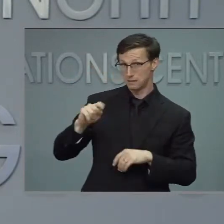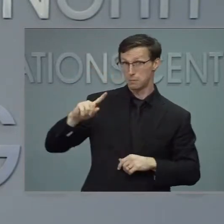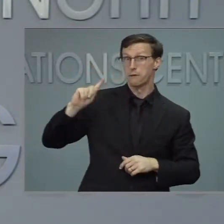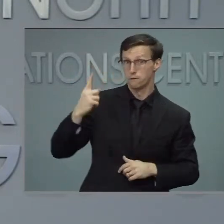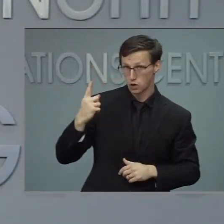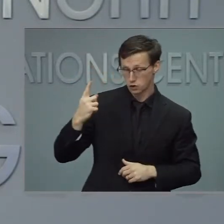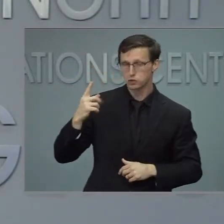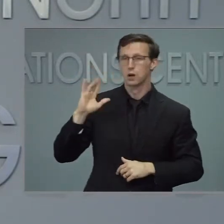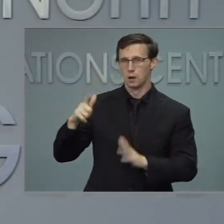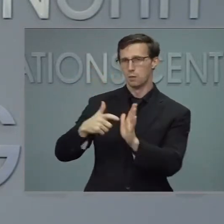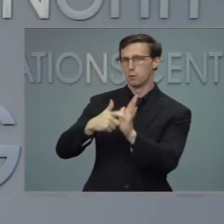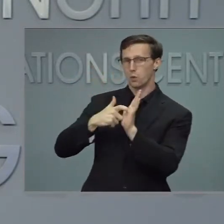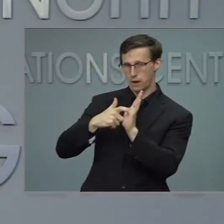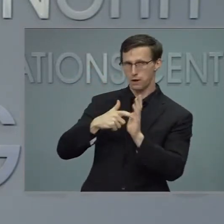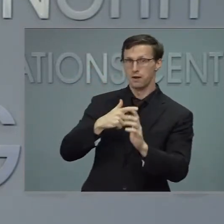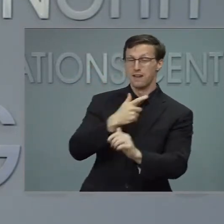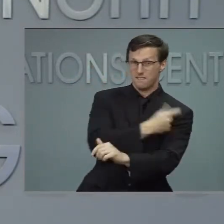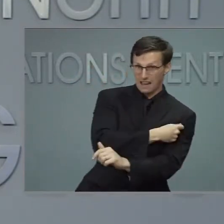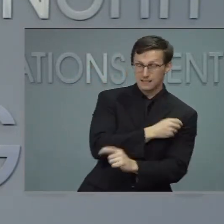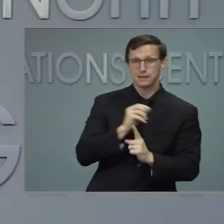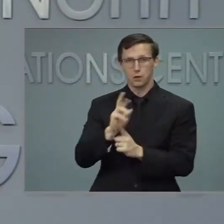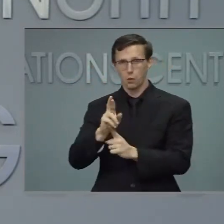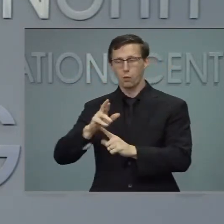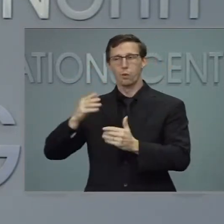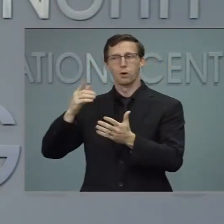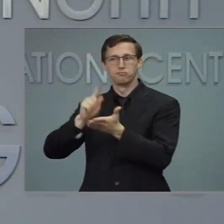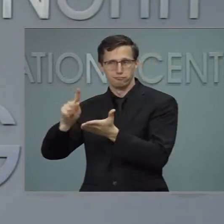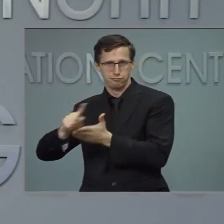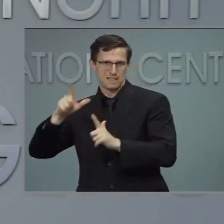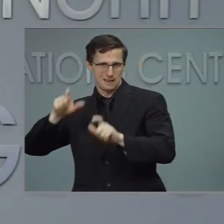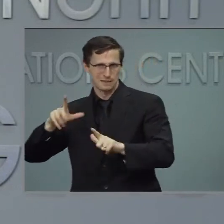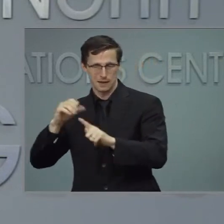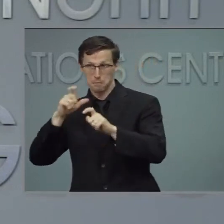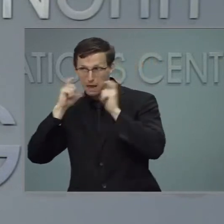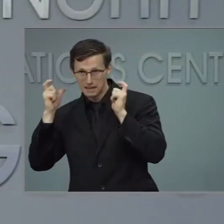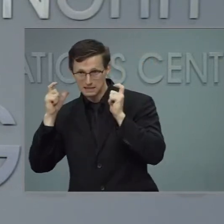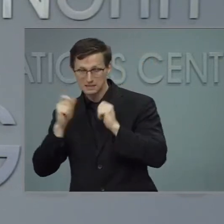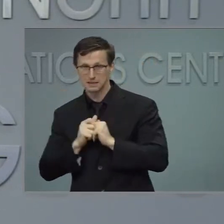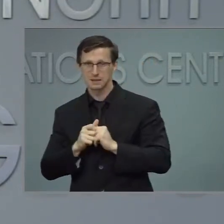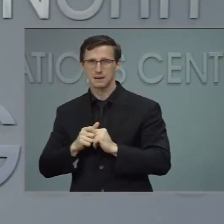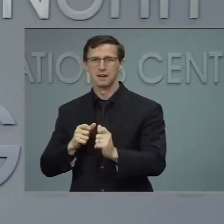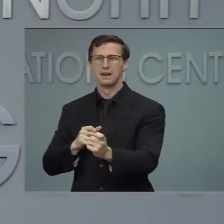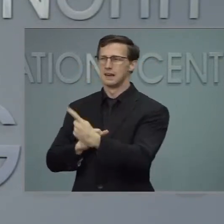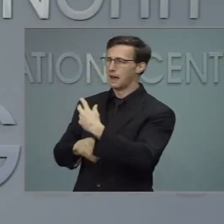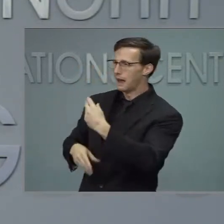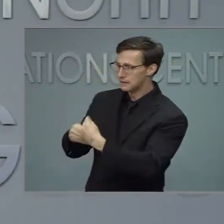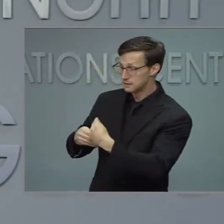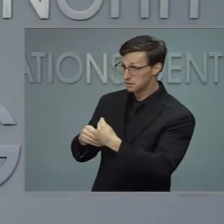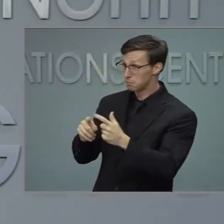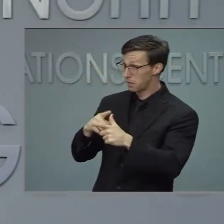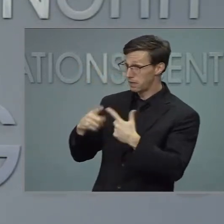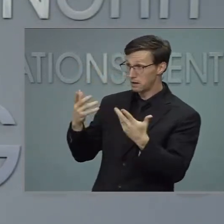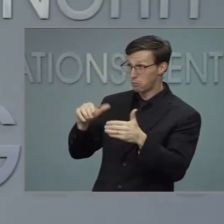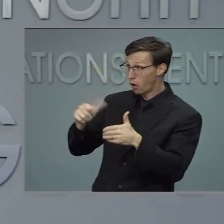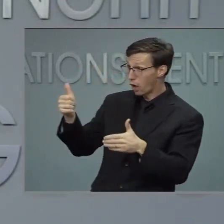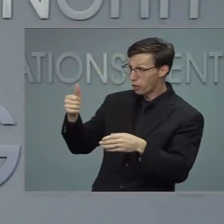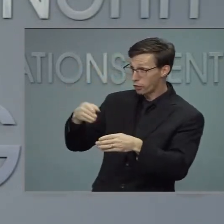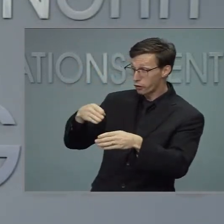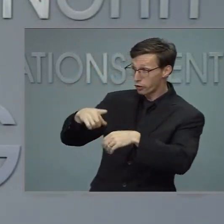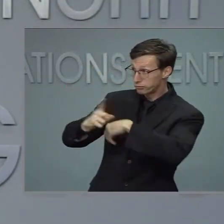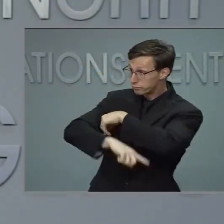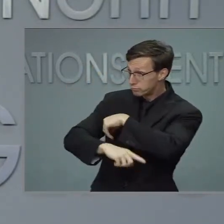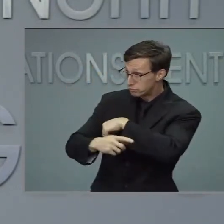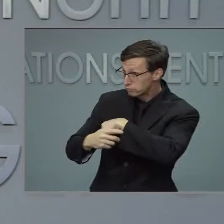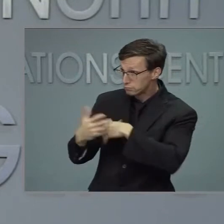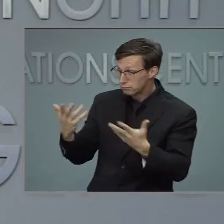employees face if they don't comply with this? That's Will they get fired? Yeah, that's something to be determined. What we hope and believe is that this will encourage